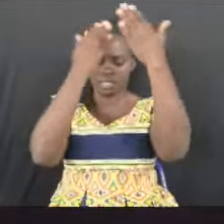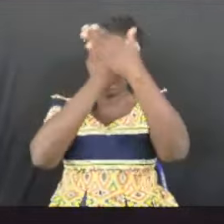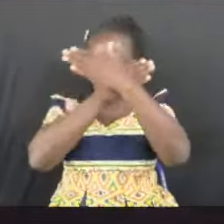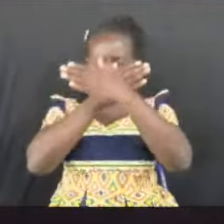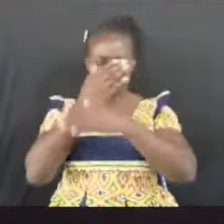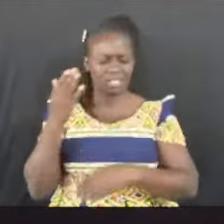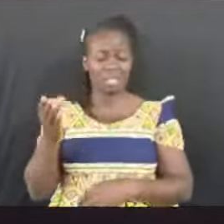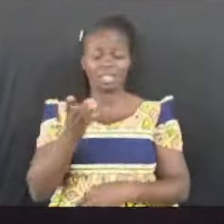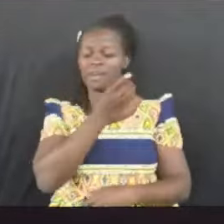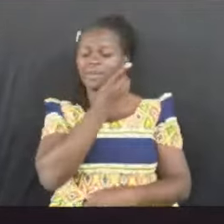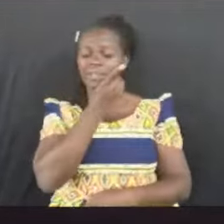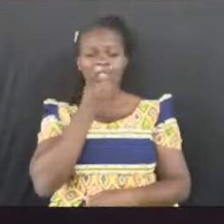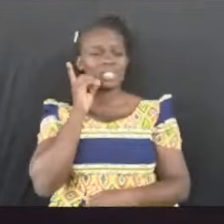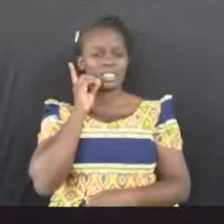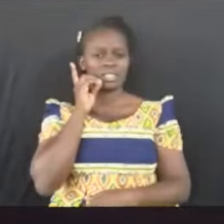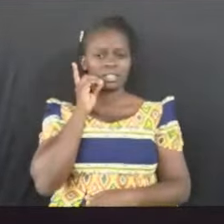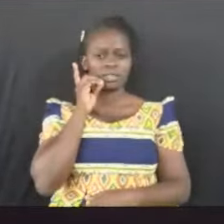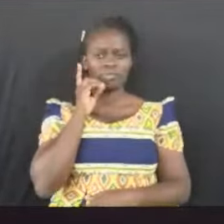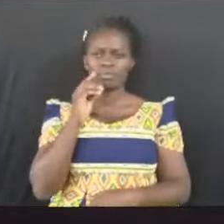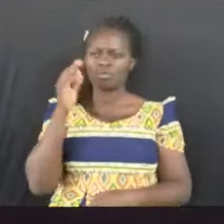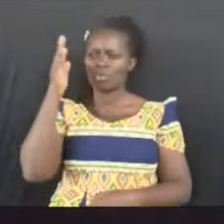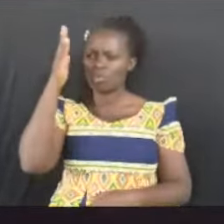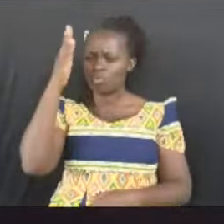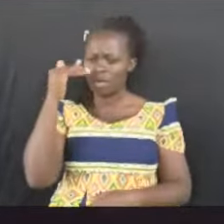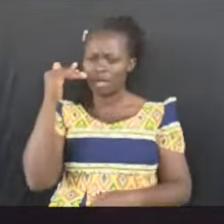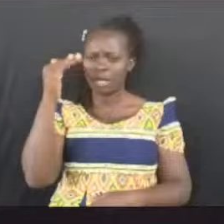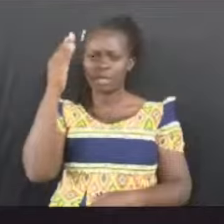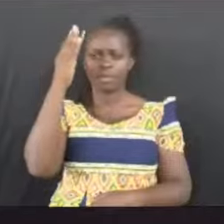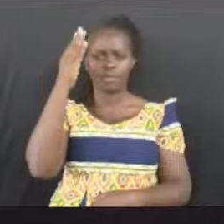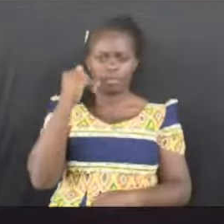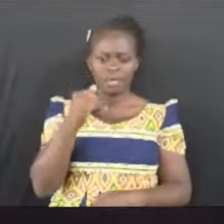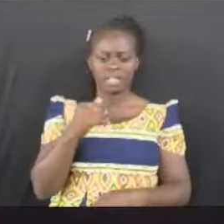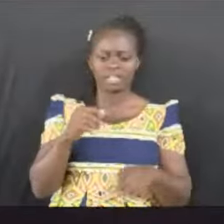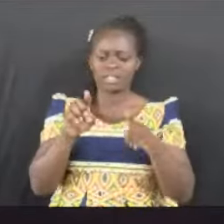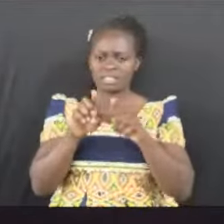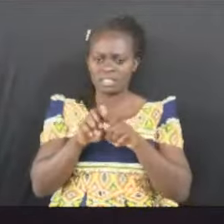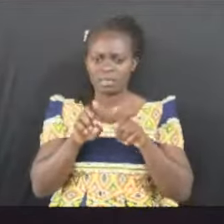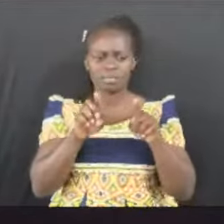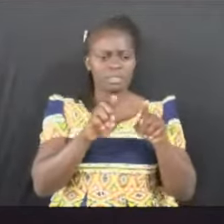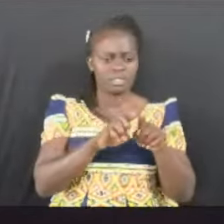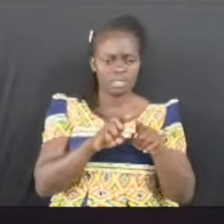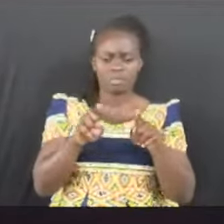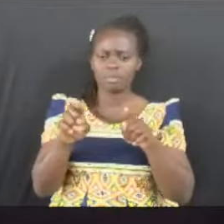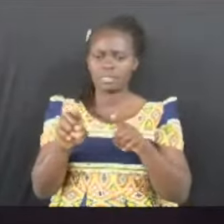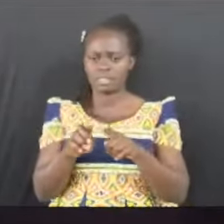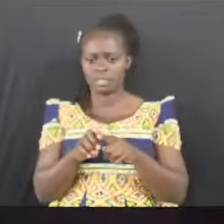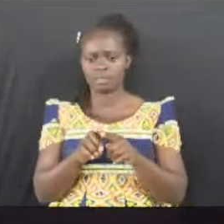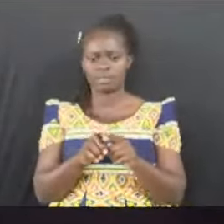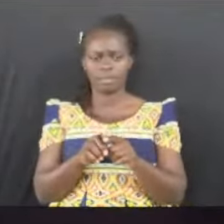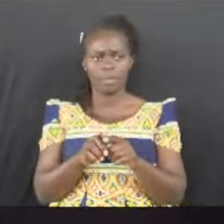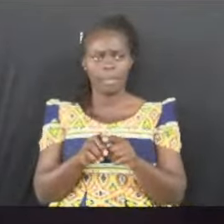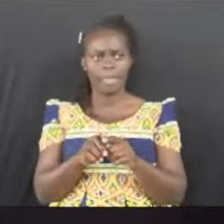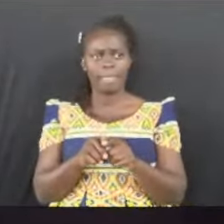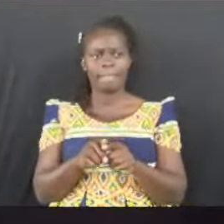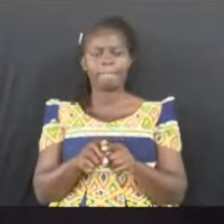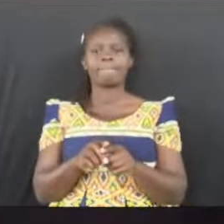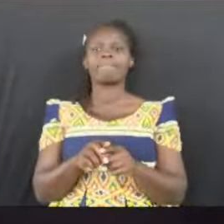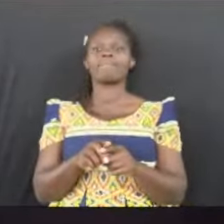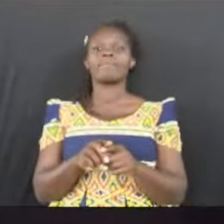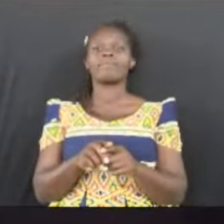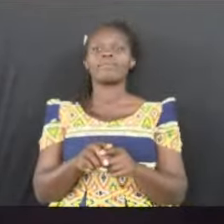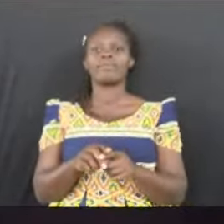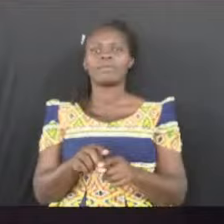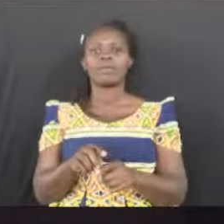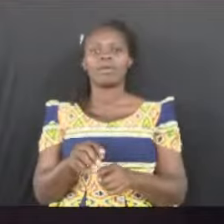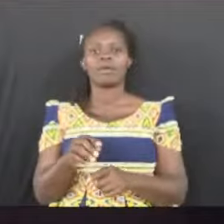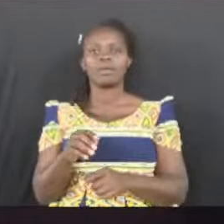this, why this correspondence? It's because Jesus came to be the new Israel,